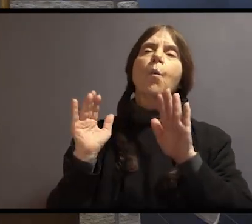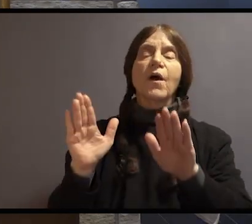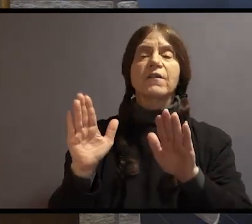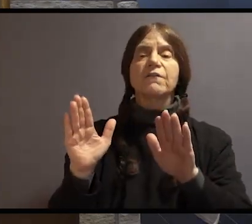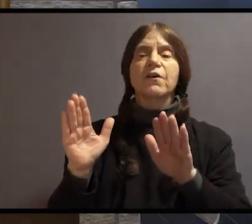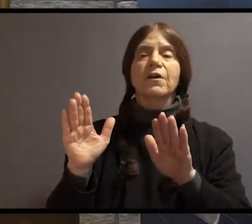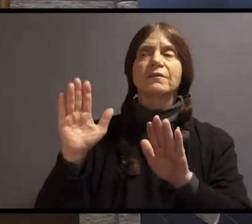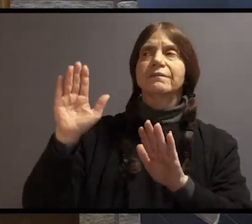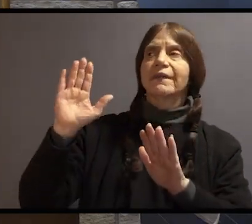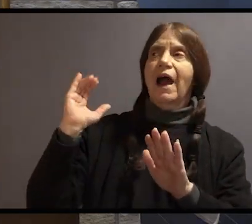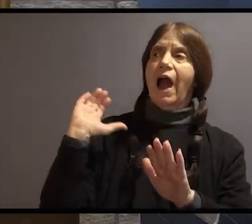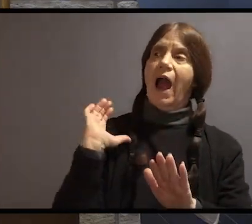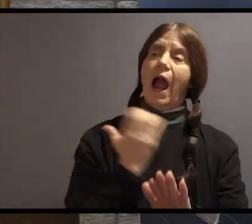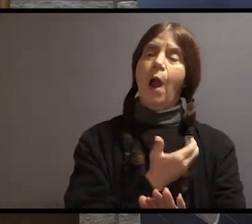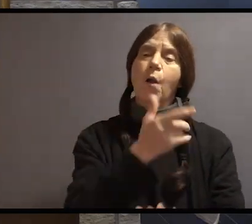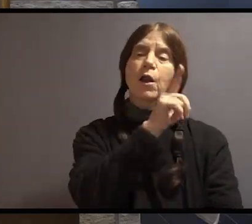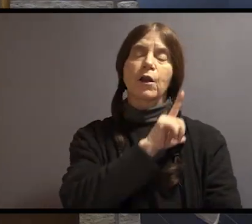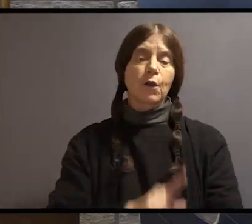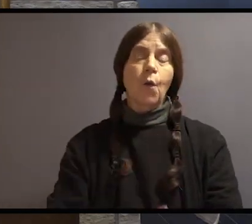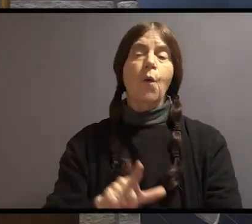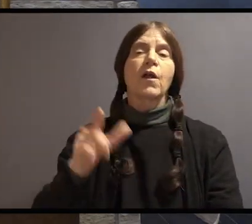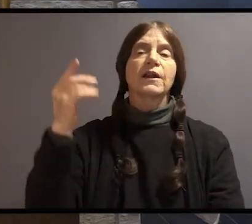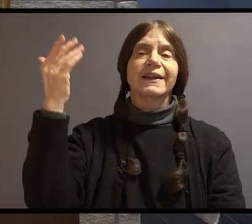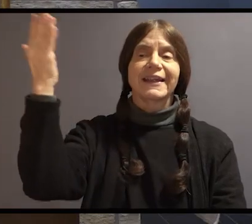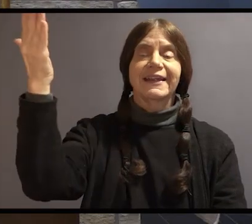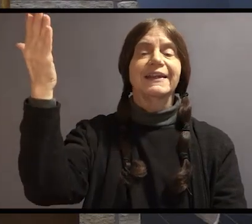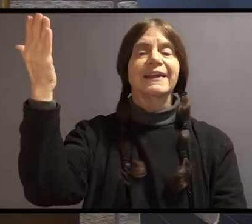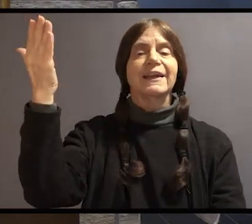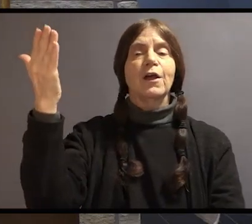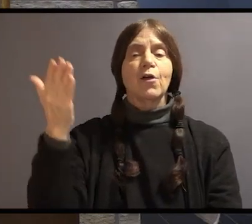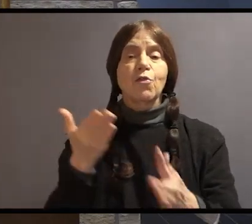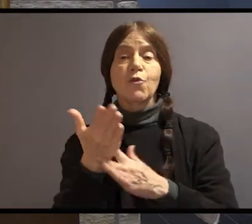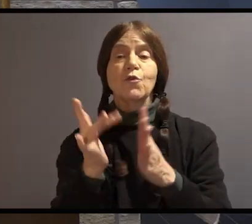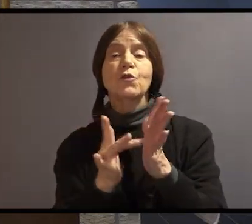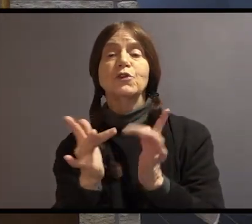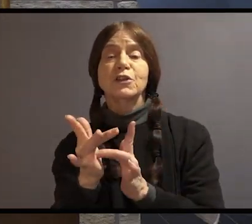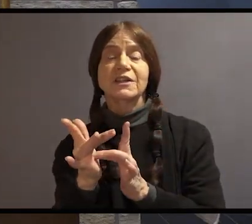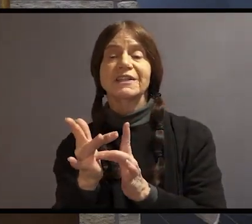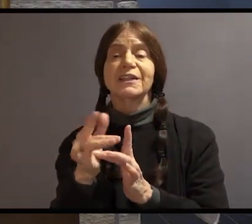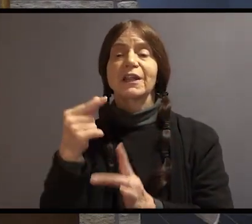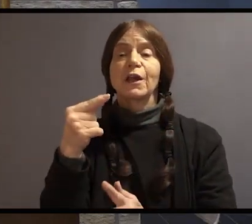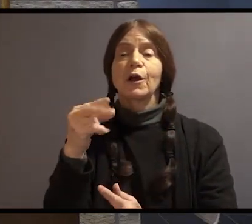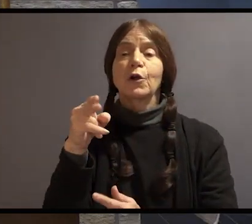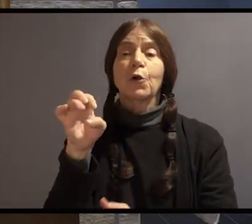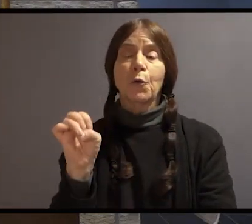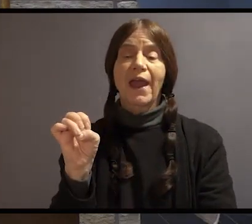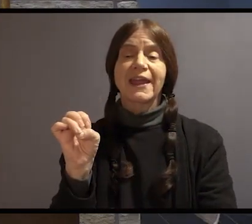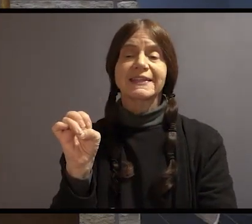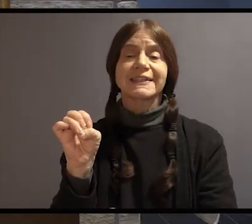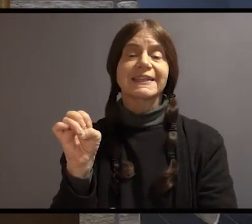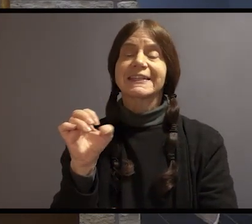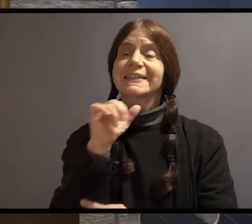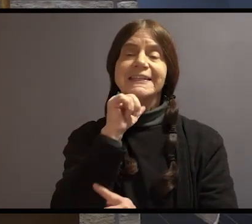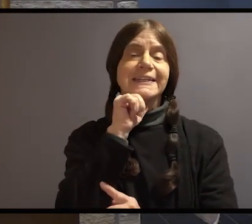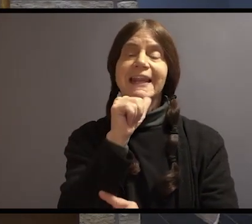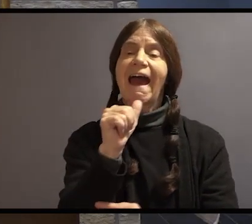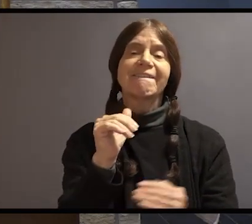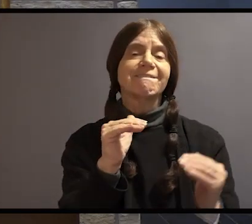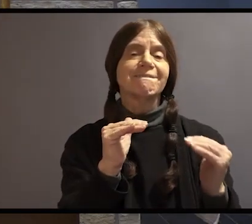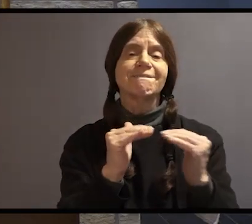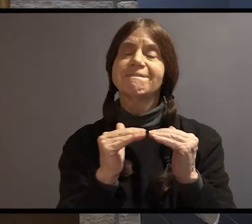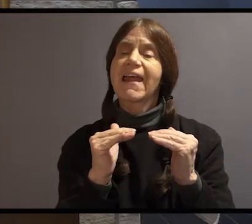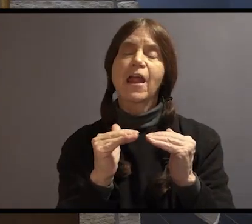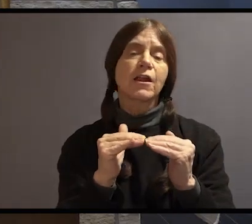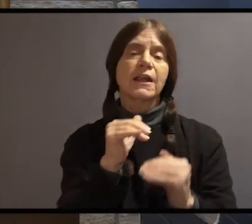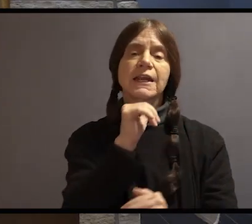Master's grace is. For in Jesus, we see the truth that grace is not fair.